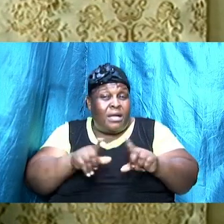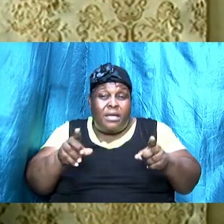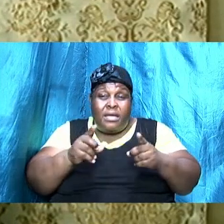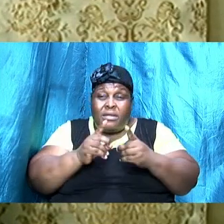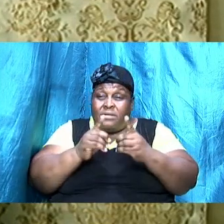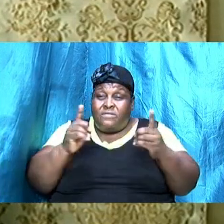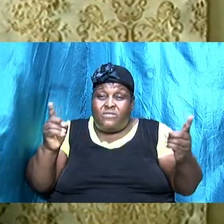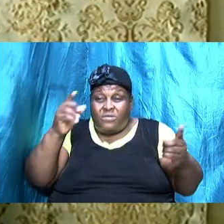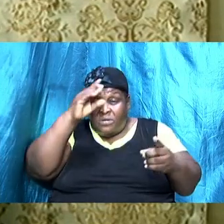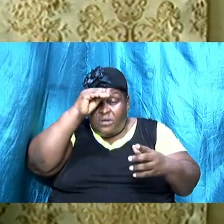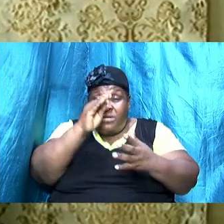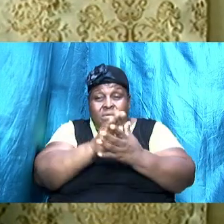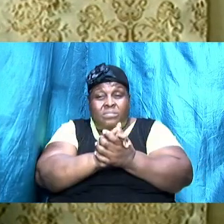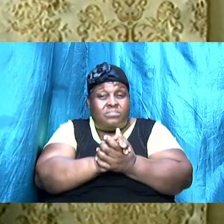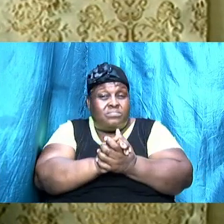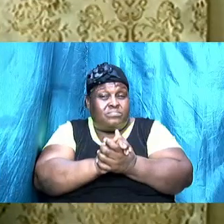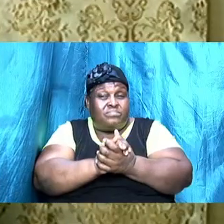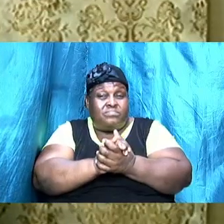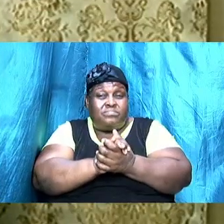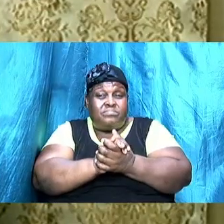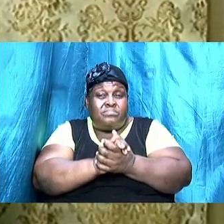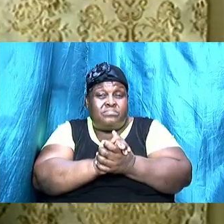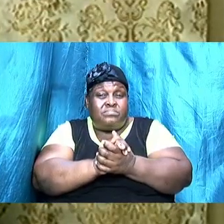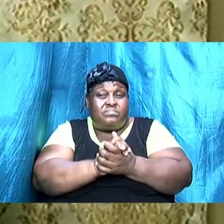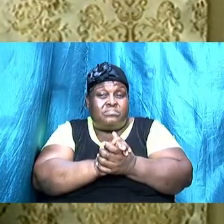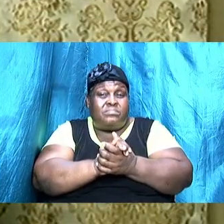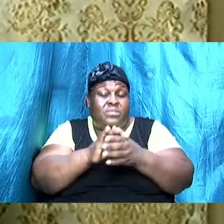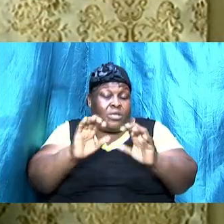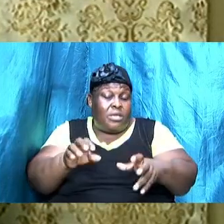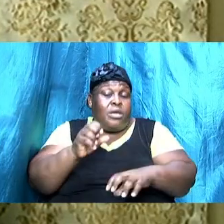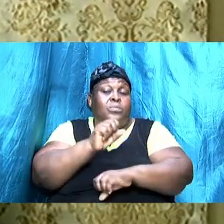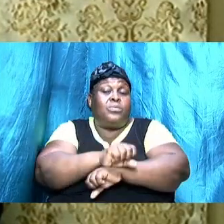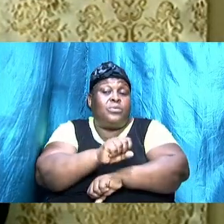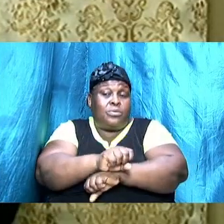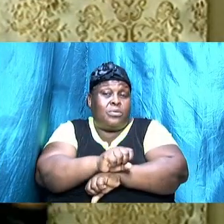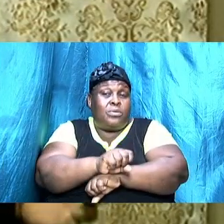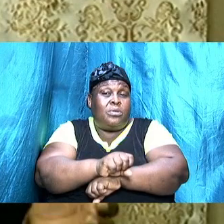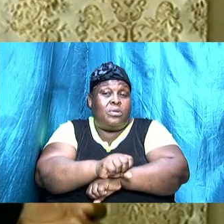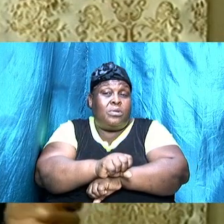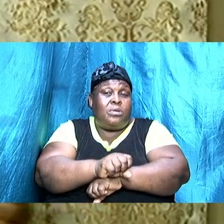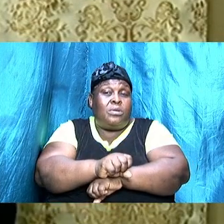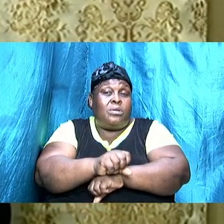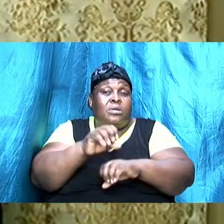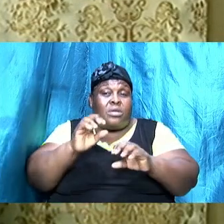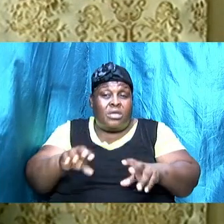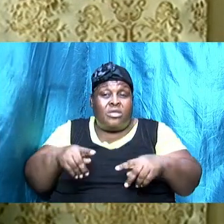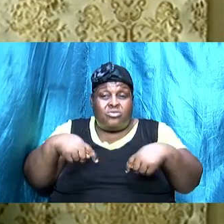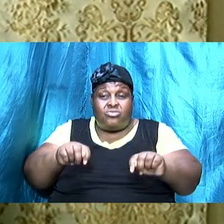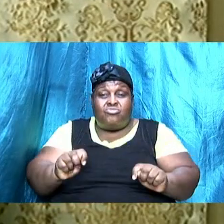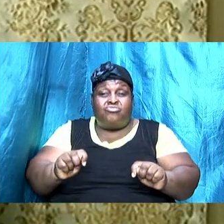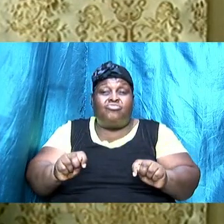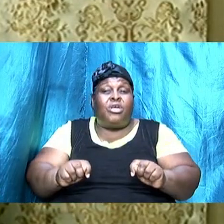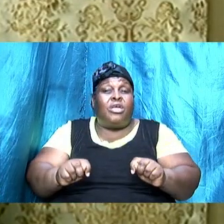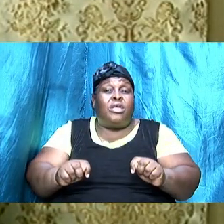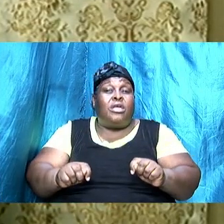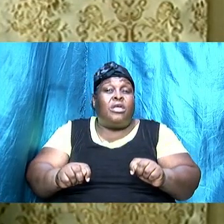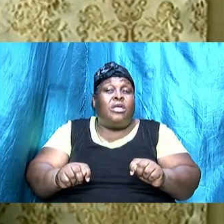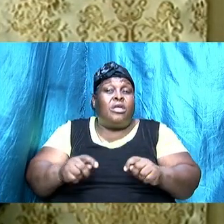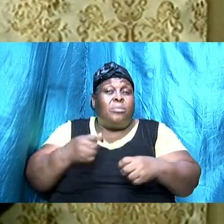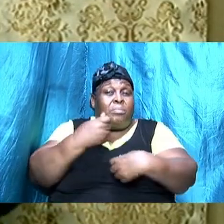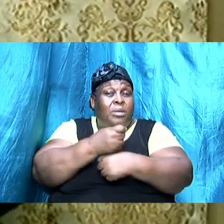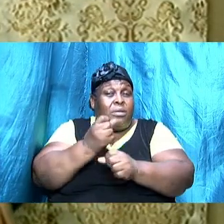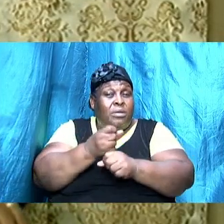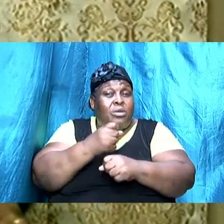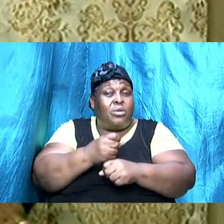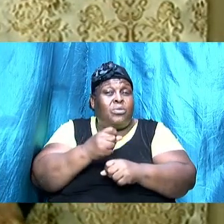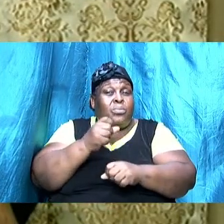cannot. You're going to, it can work, and we can try to get it worked out. And even if you feel that